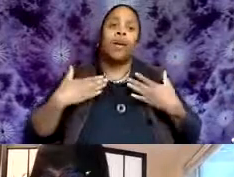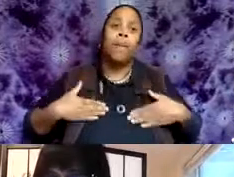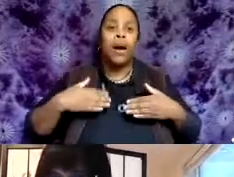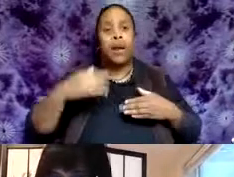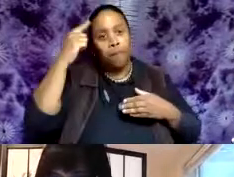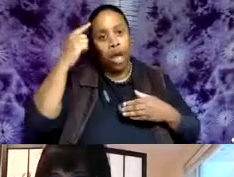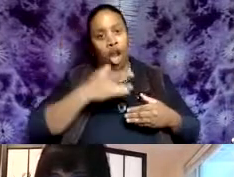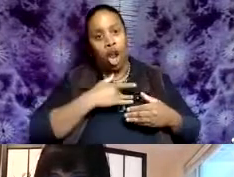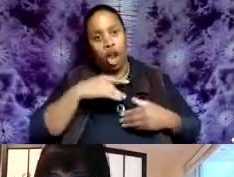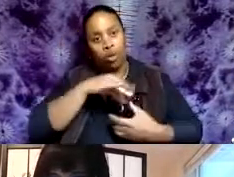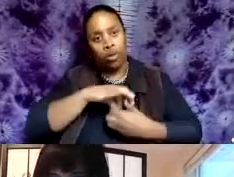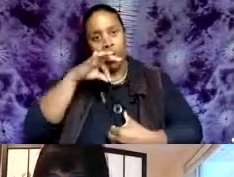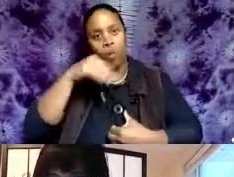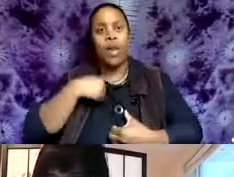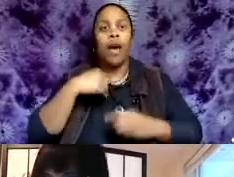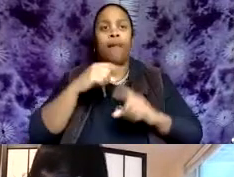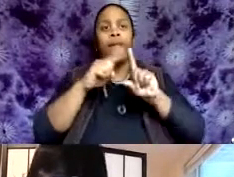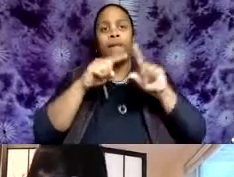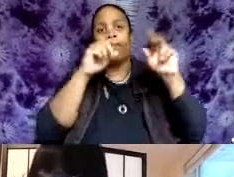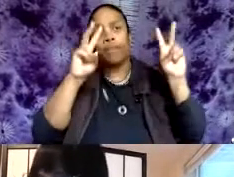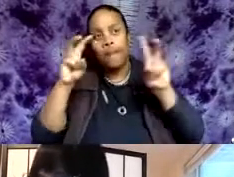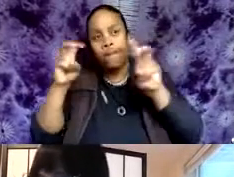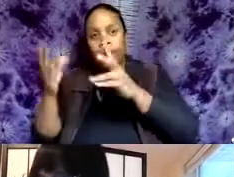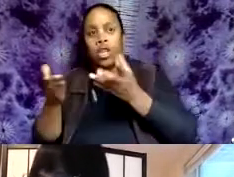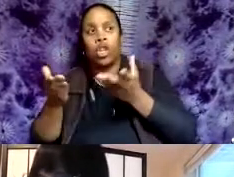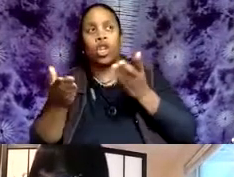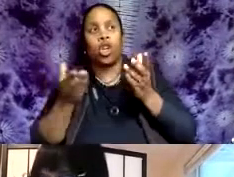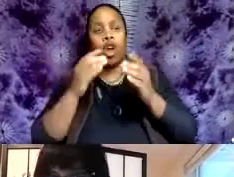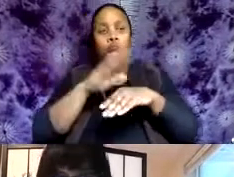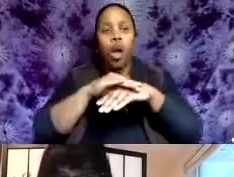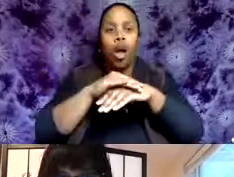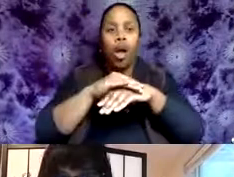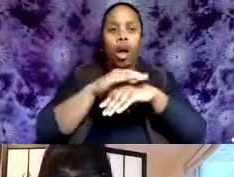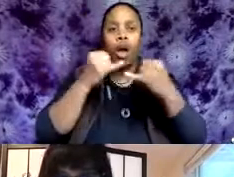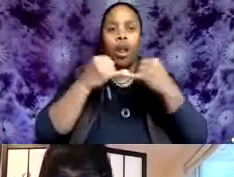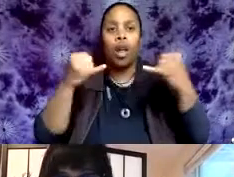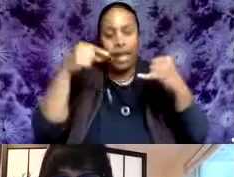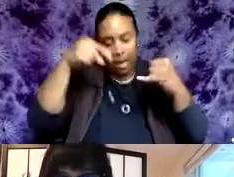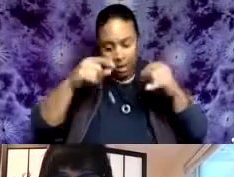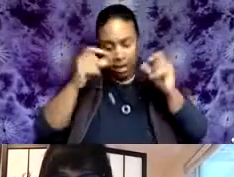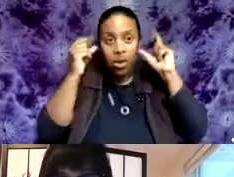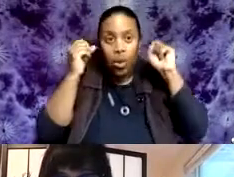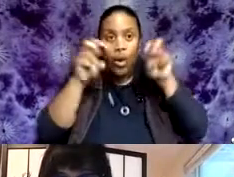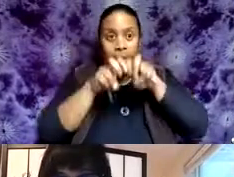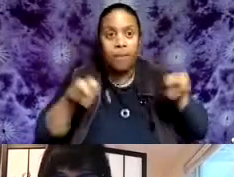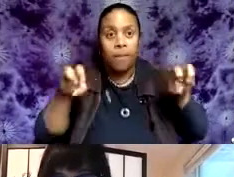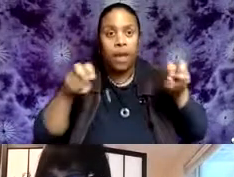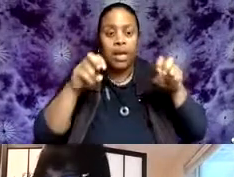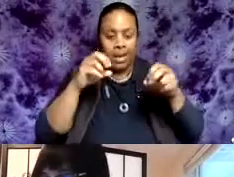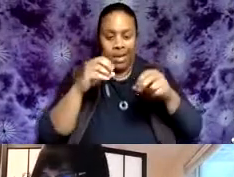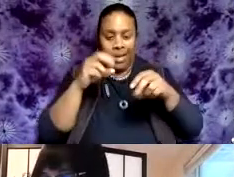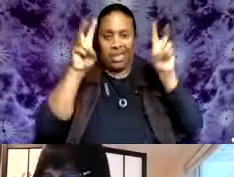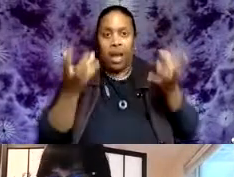have events throughout the Northwest and online. Clearly, this is one of our online events. This is an awakening panel on disentangling from toxic